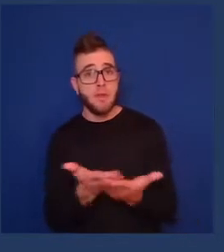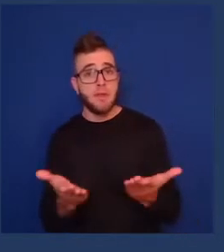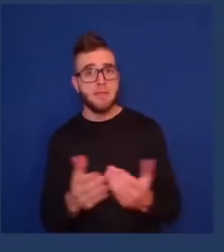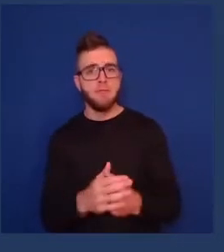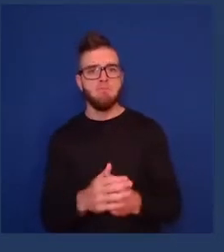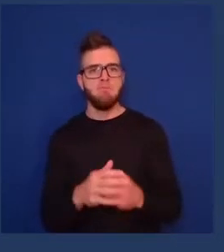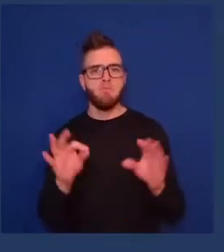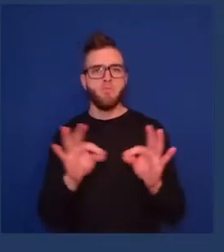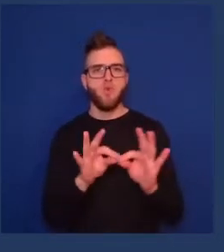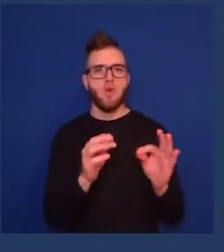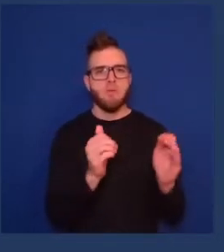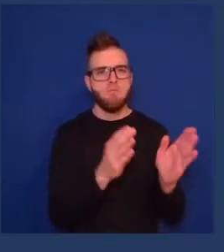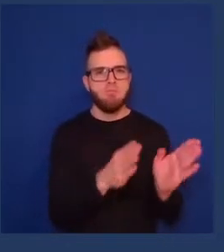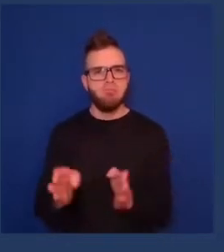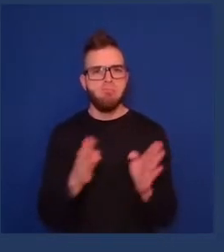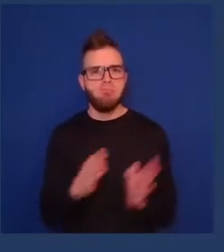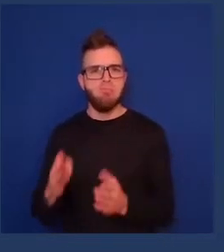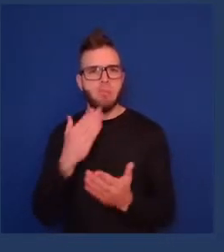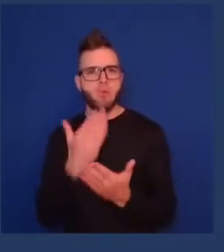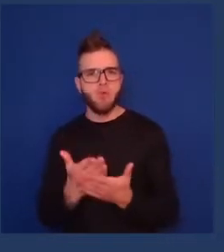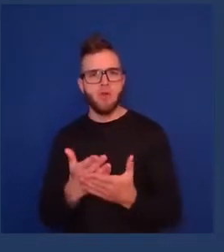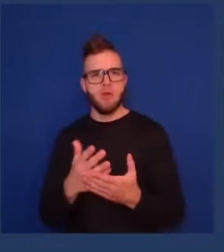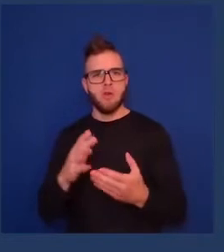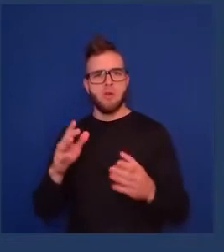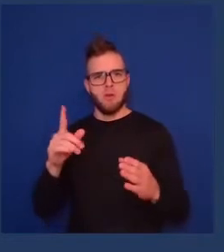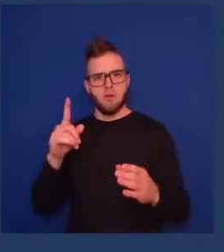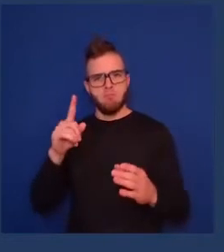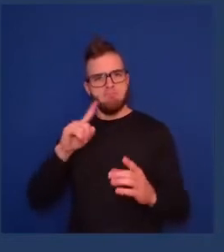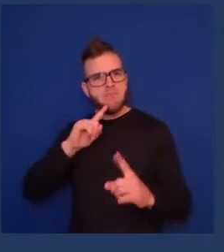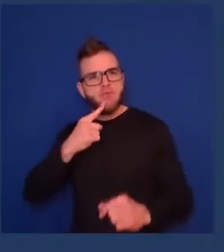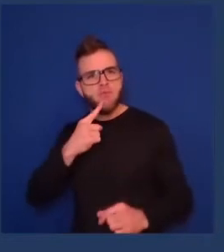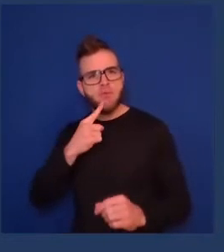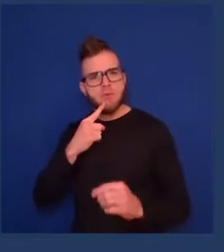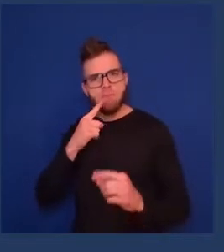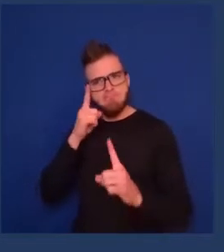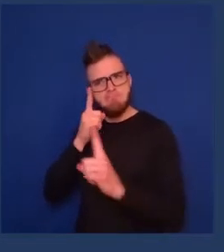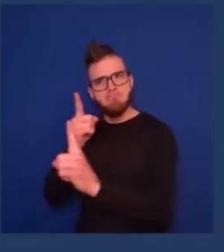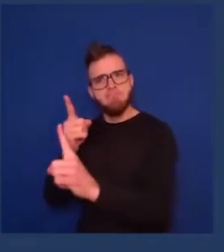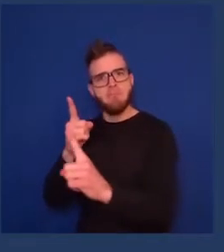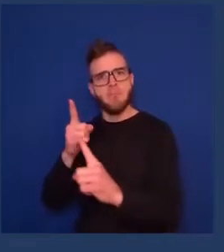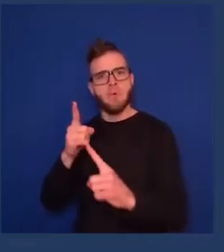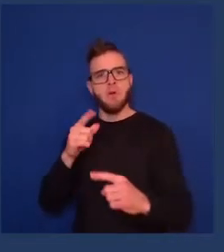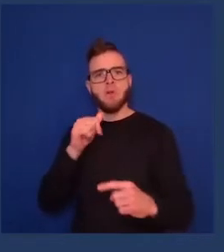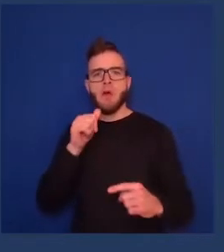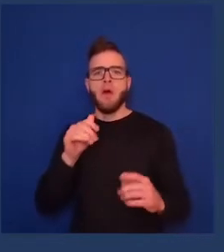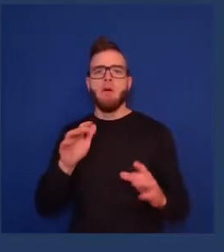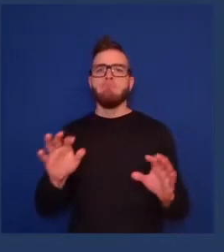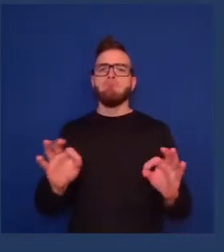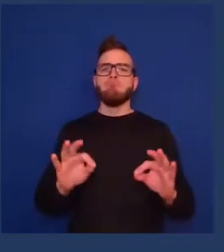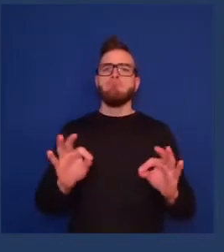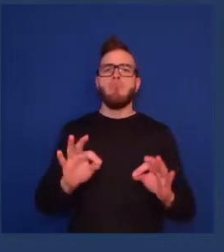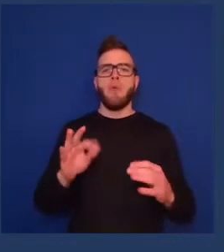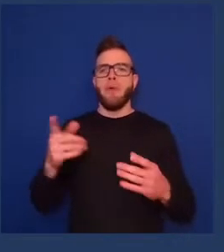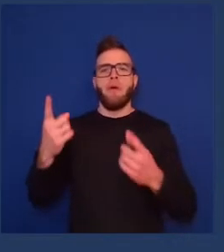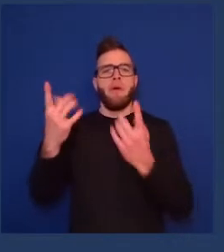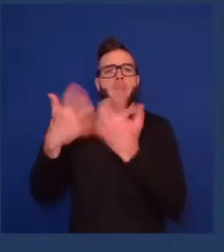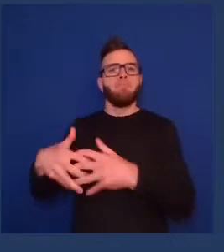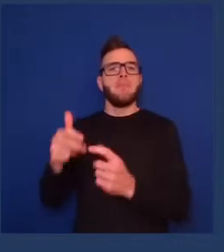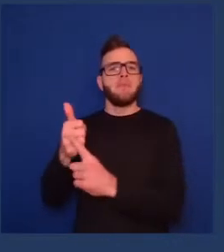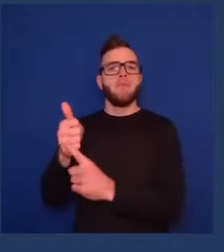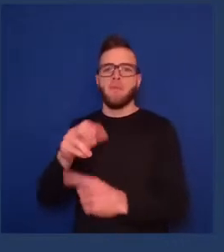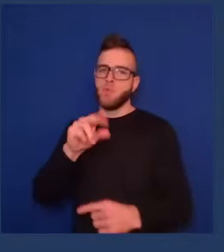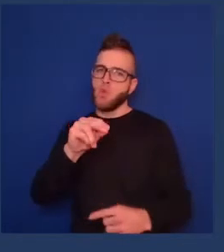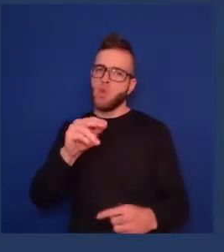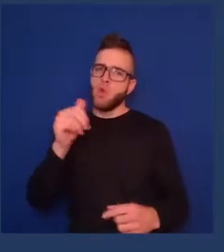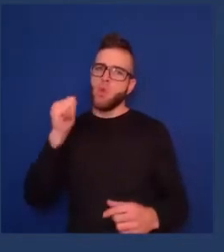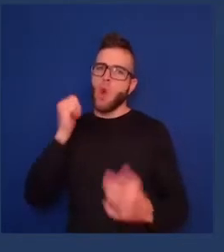And his lesson was, if we're going to do good things, we got to be organized. We got to get after it. We got to take it seriously. We got to have our